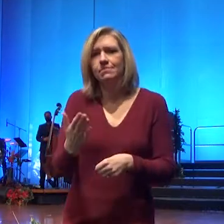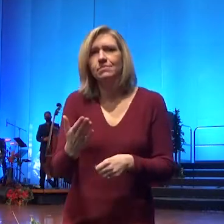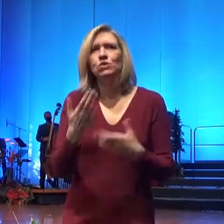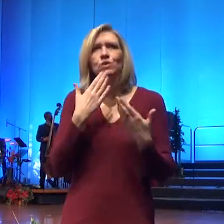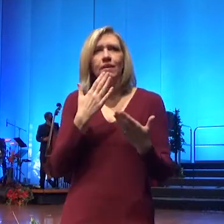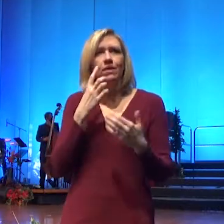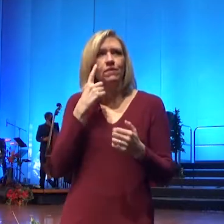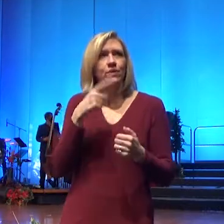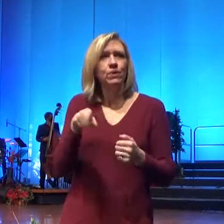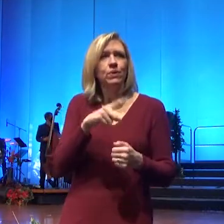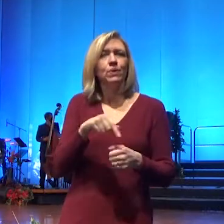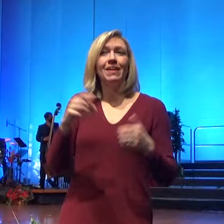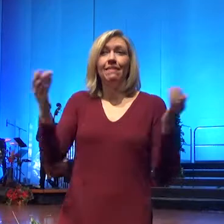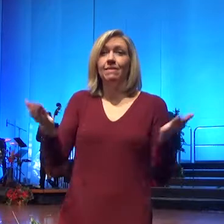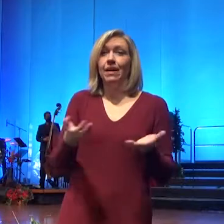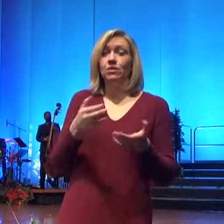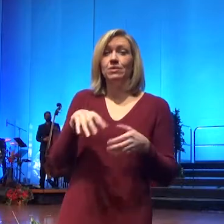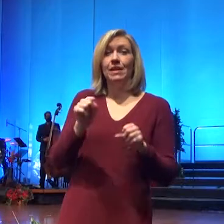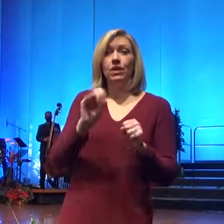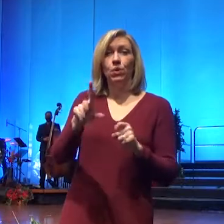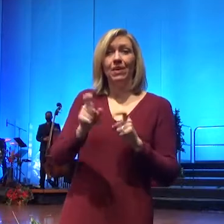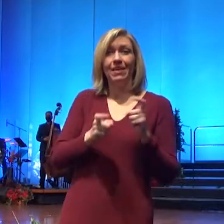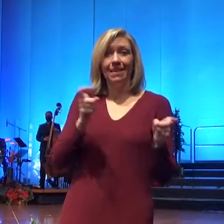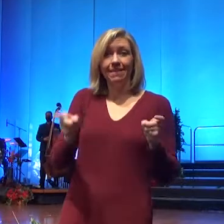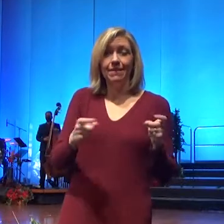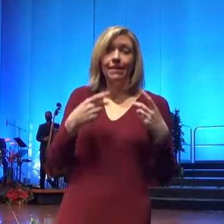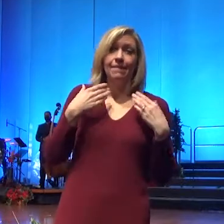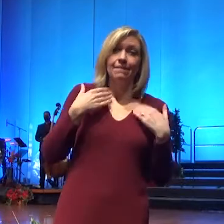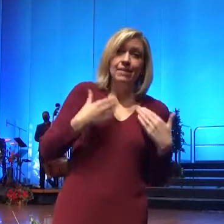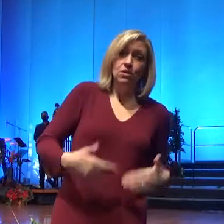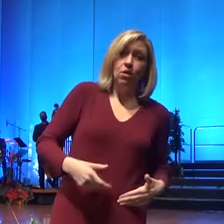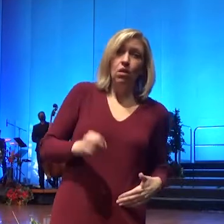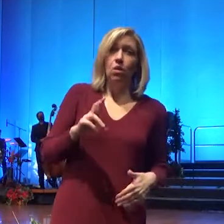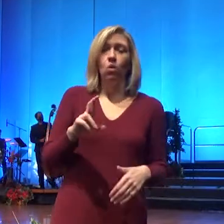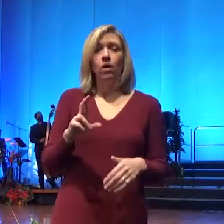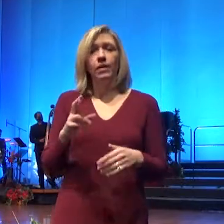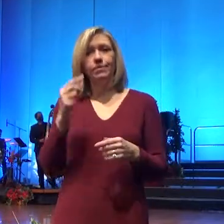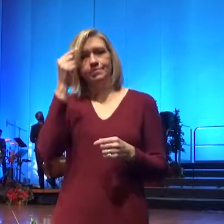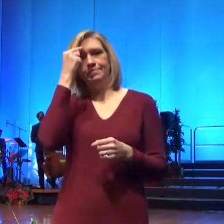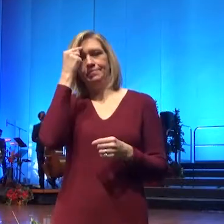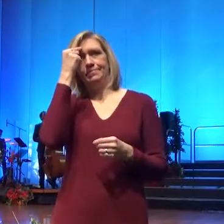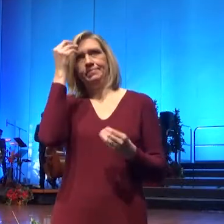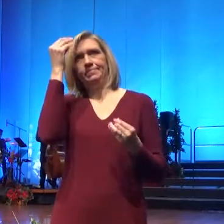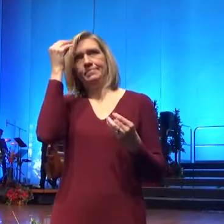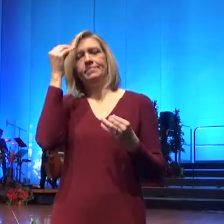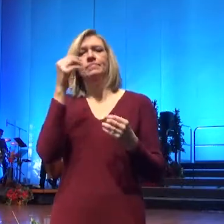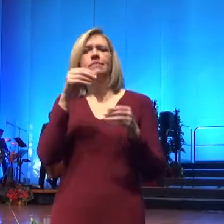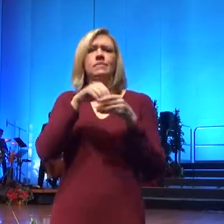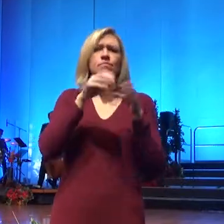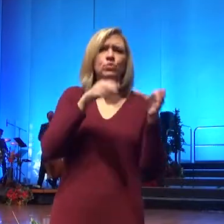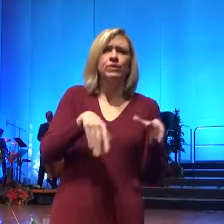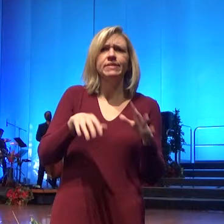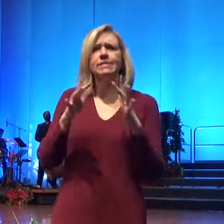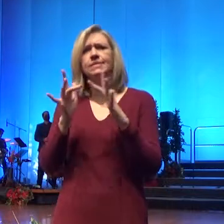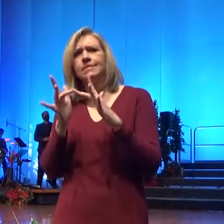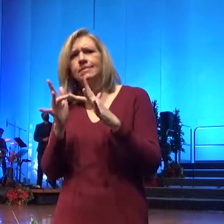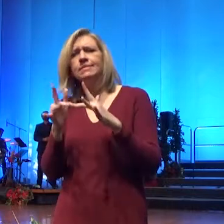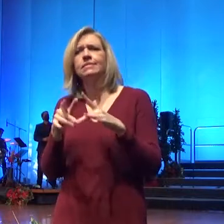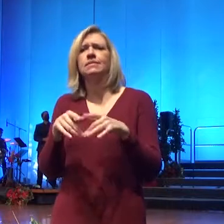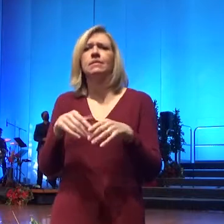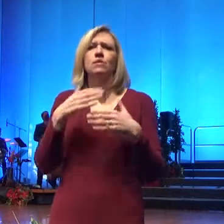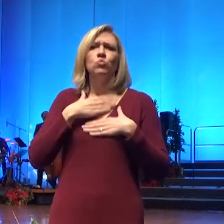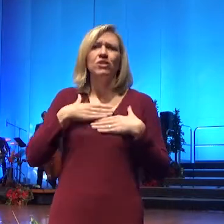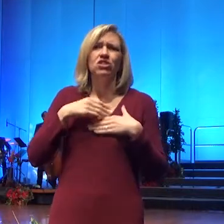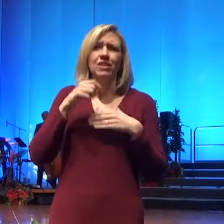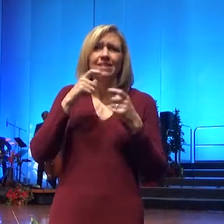you and invite you to take your gift physically or metaphorically here in the sanctuary or at home. We appreciate the text to give. We appreciate the online giving,